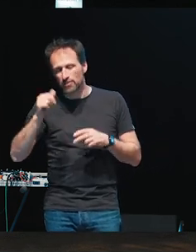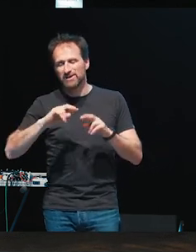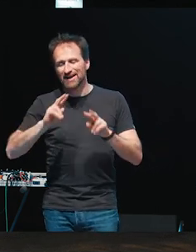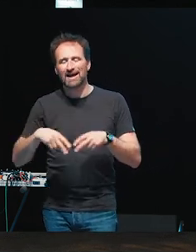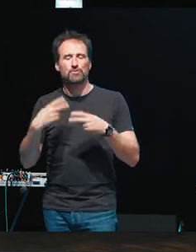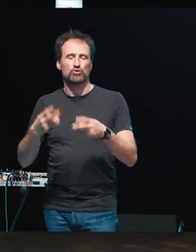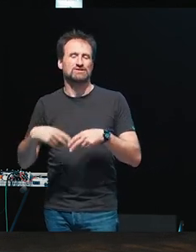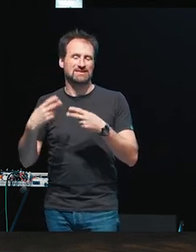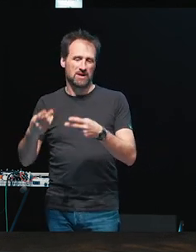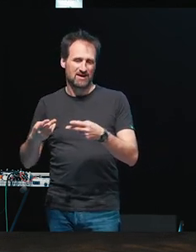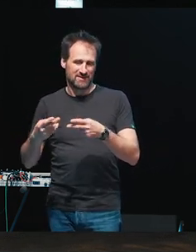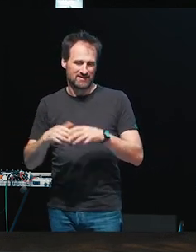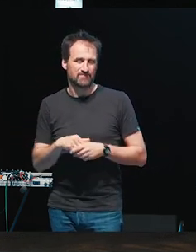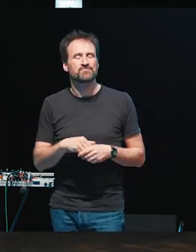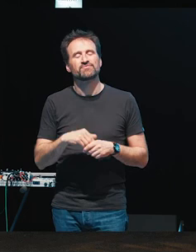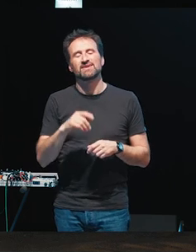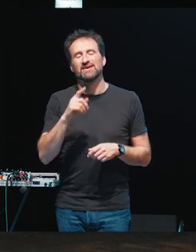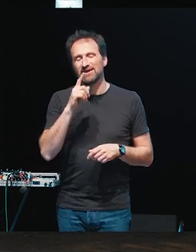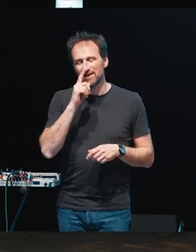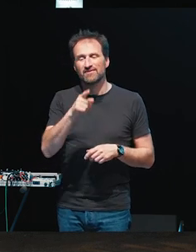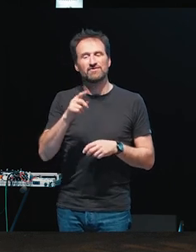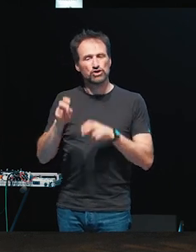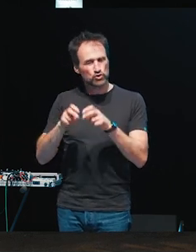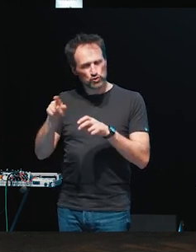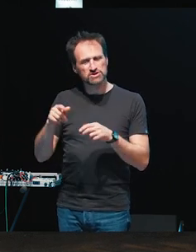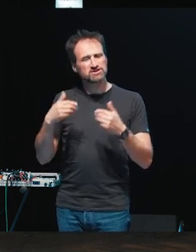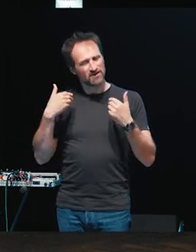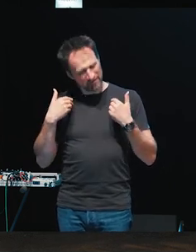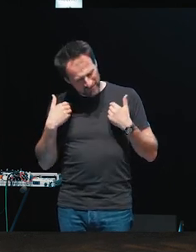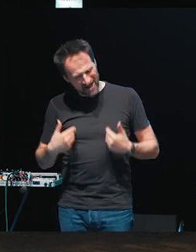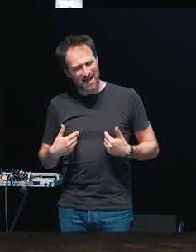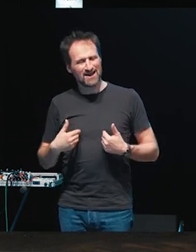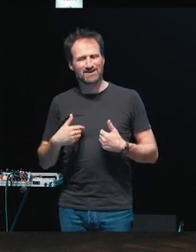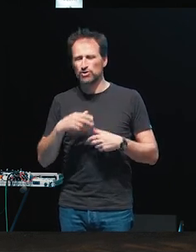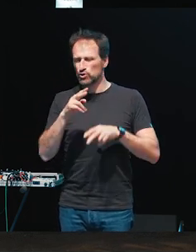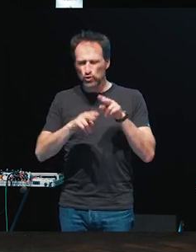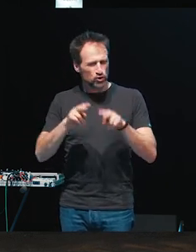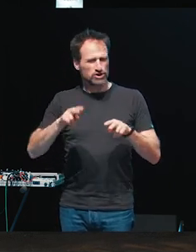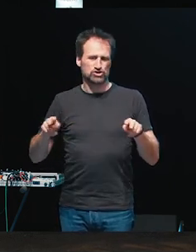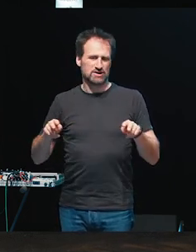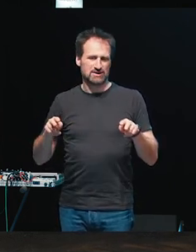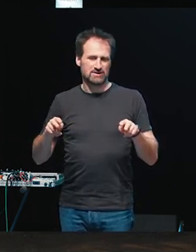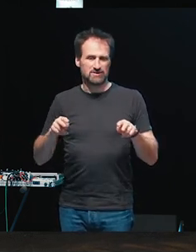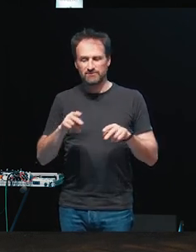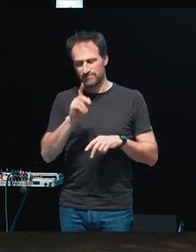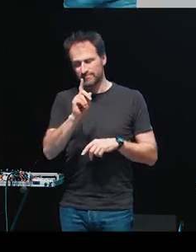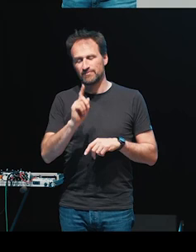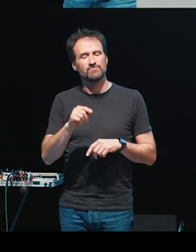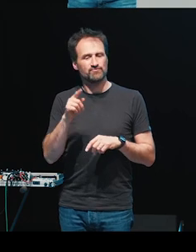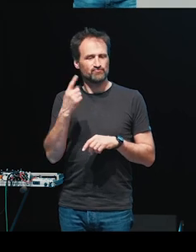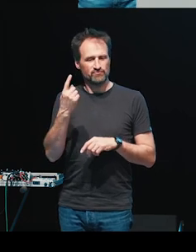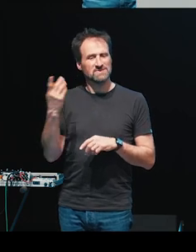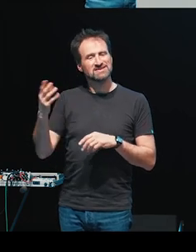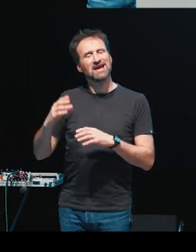for us. By that, what I mean is that the user behaves very differently for a different company to us. I have an example for that. This